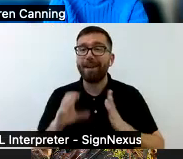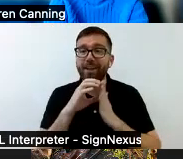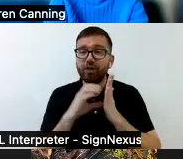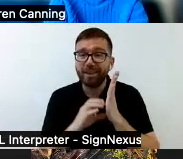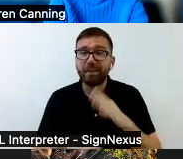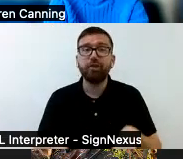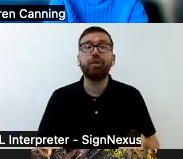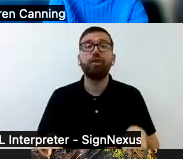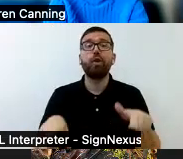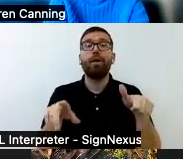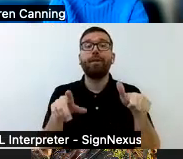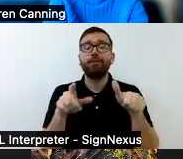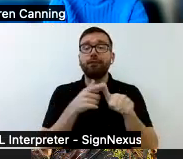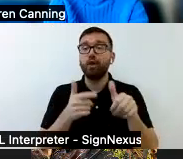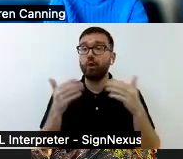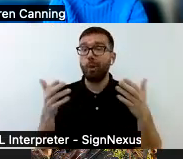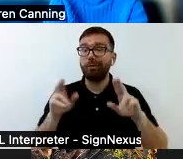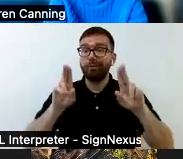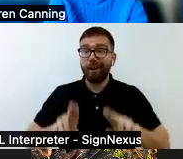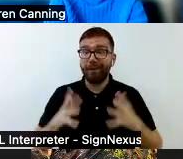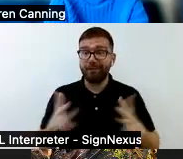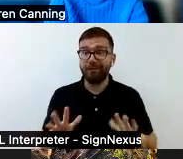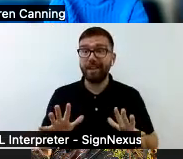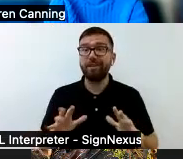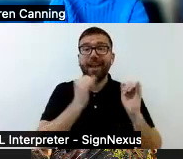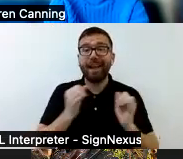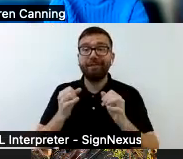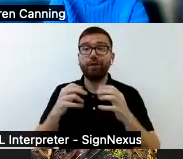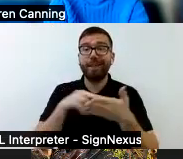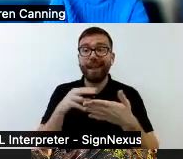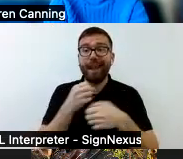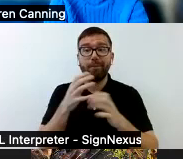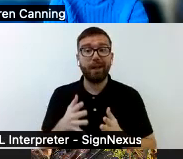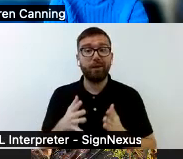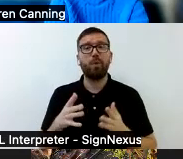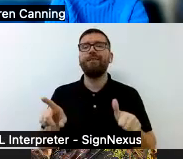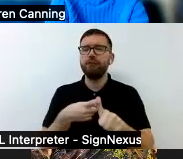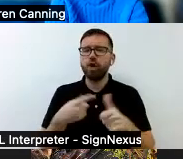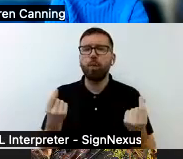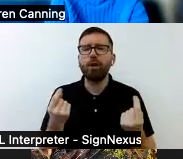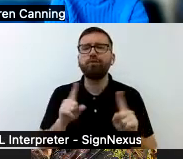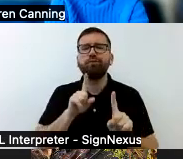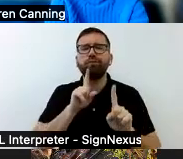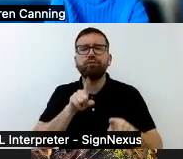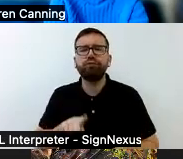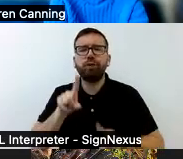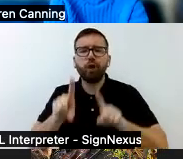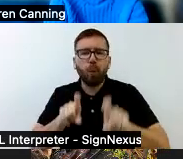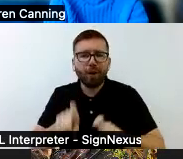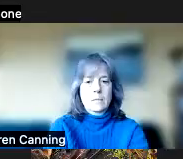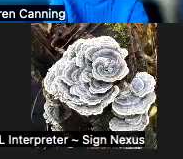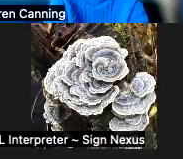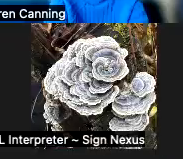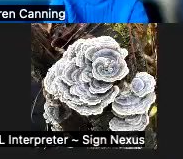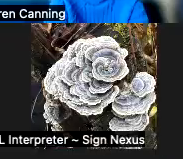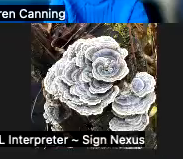interested individual dance makers will be asked to first complete a series of questions to determine baseline eligibility,